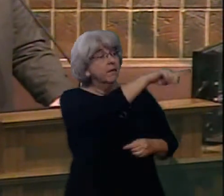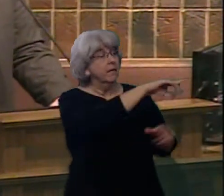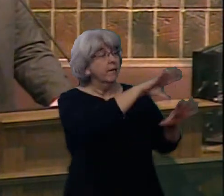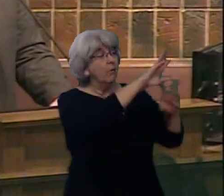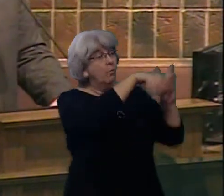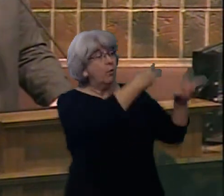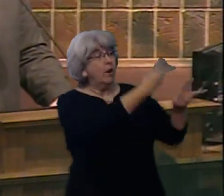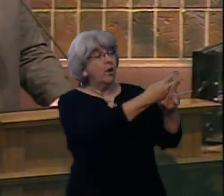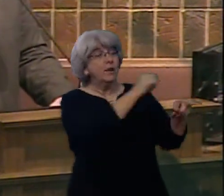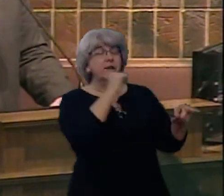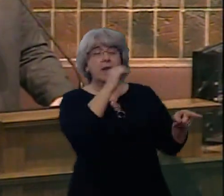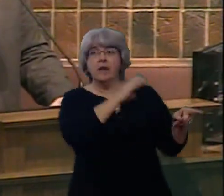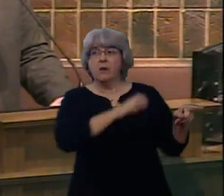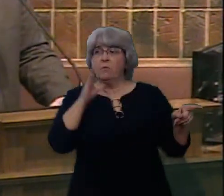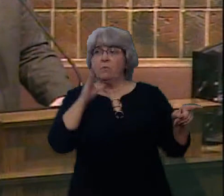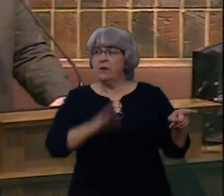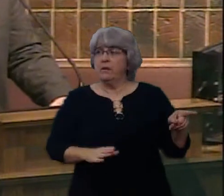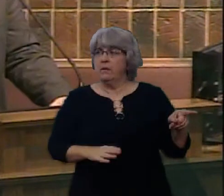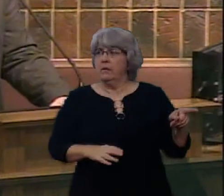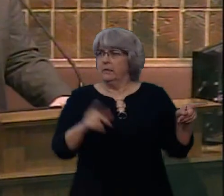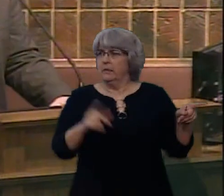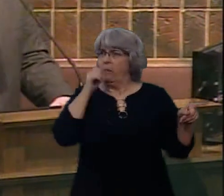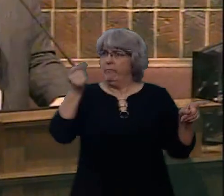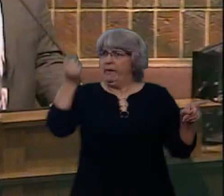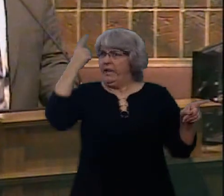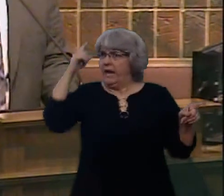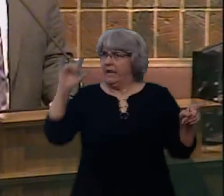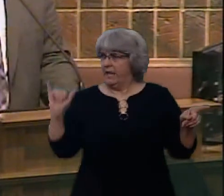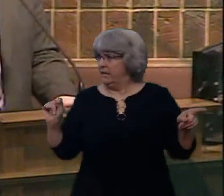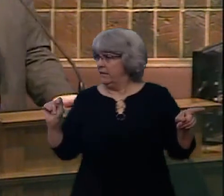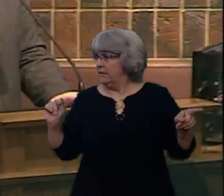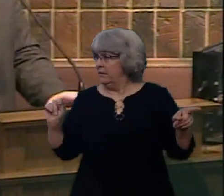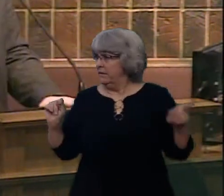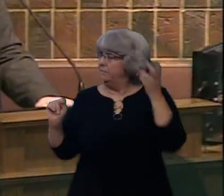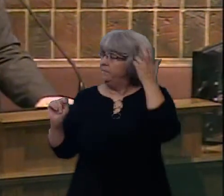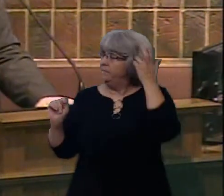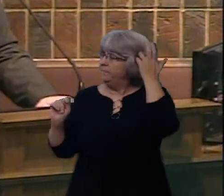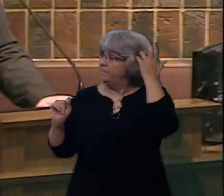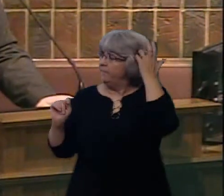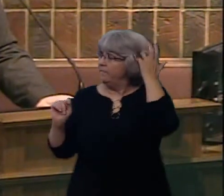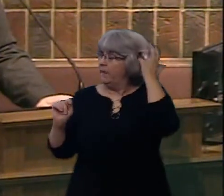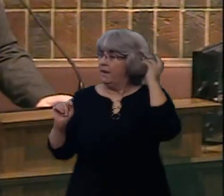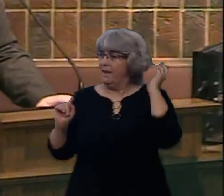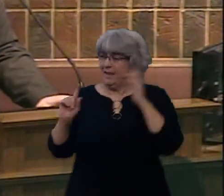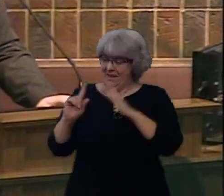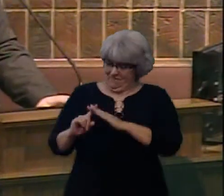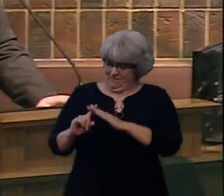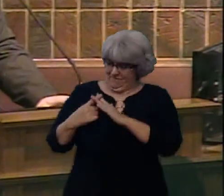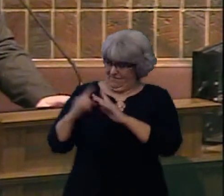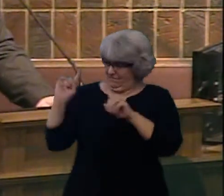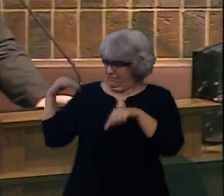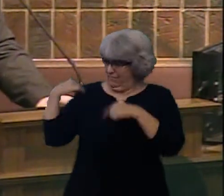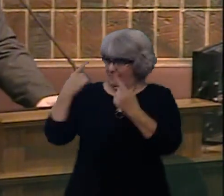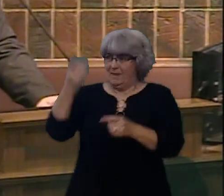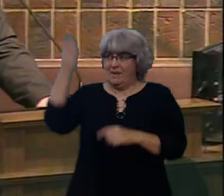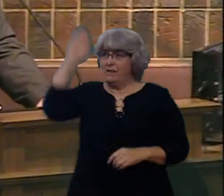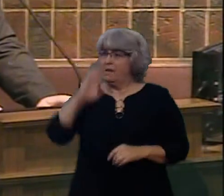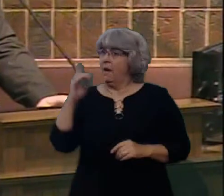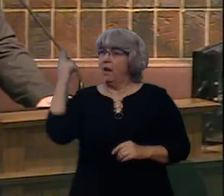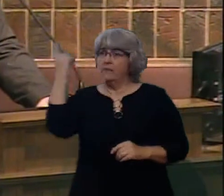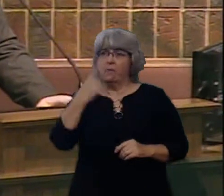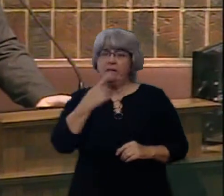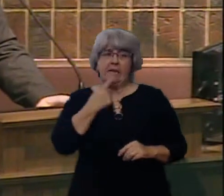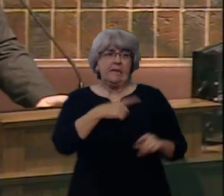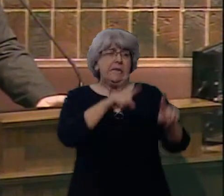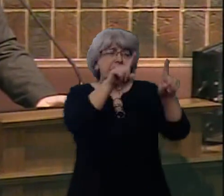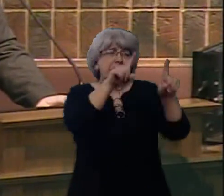don't understand, I believe. From the very beginning, God's people were commanded to test the Word